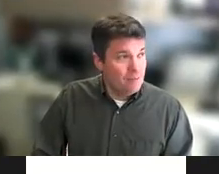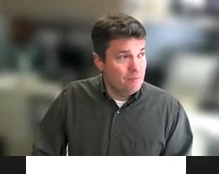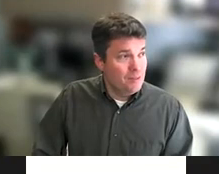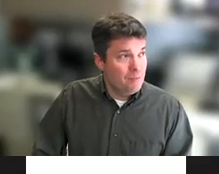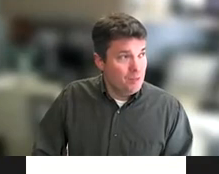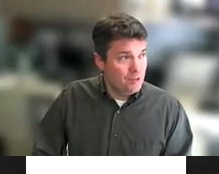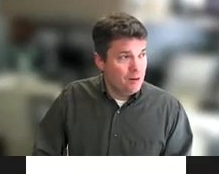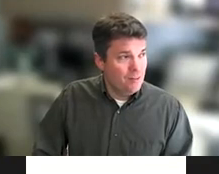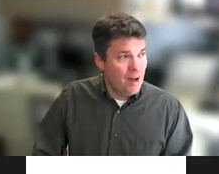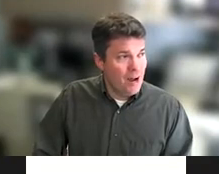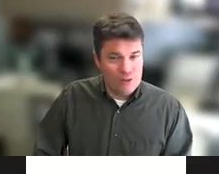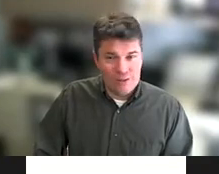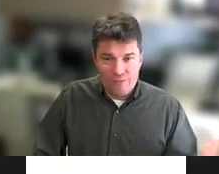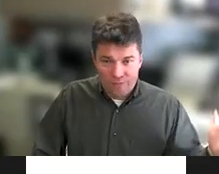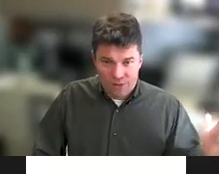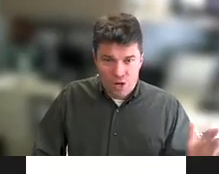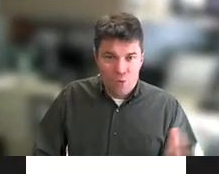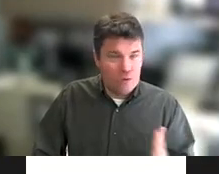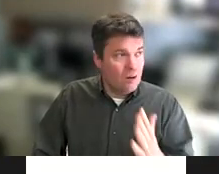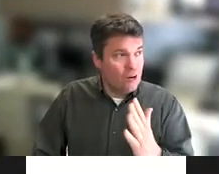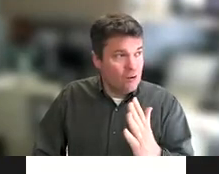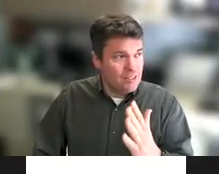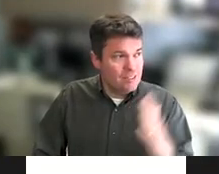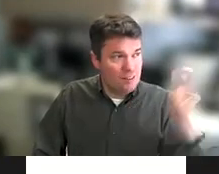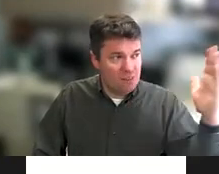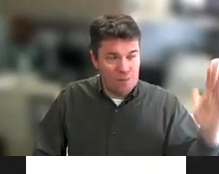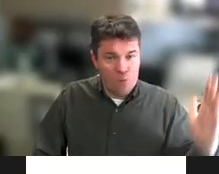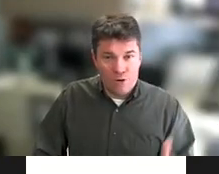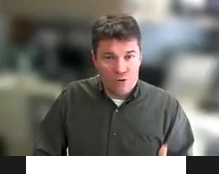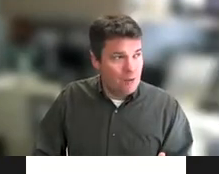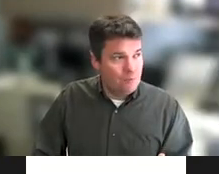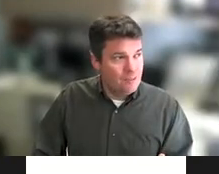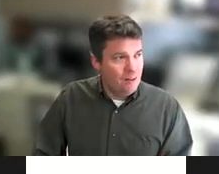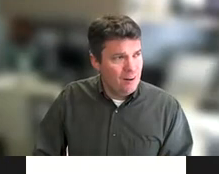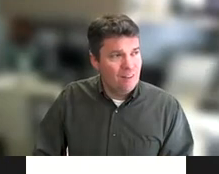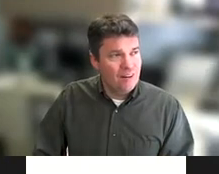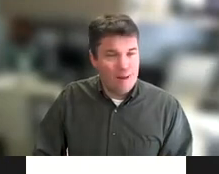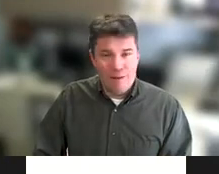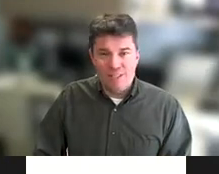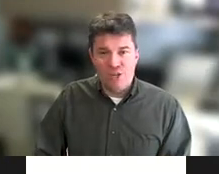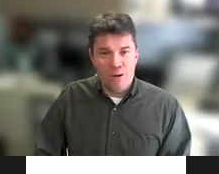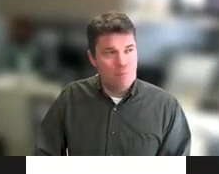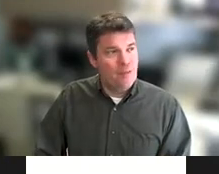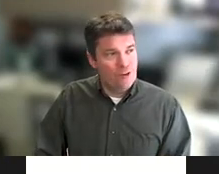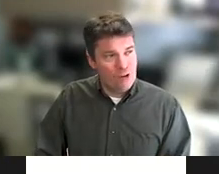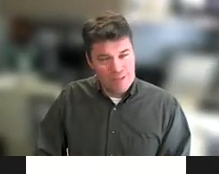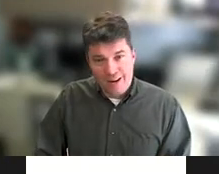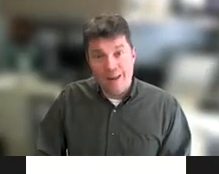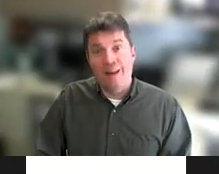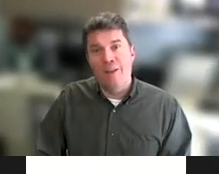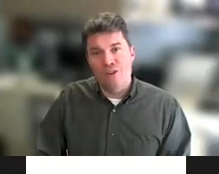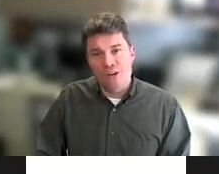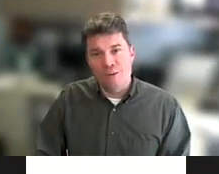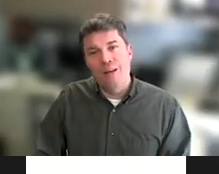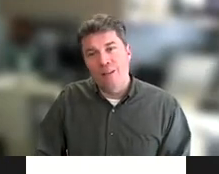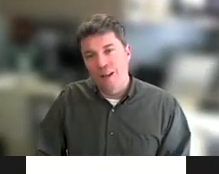for me to pick it up. But the higher the tone increases, the more it drops. Then all of a sudden it makes a jump, and then it drops